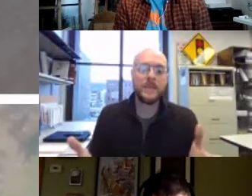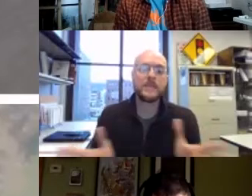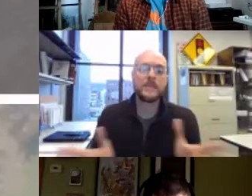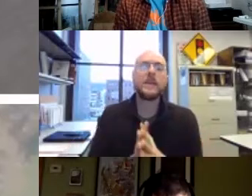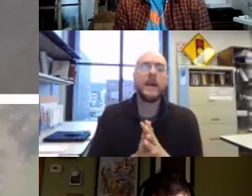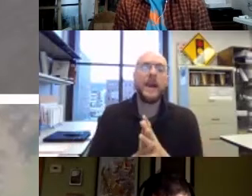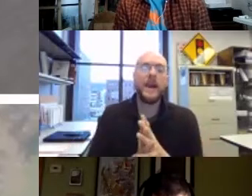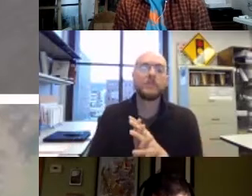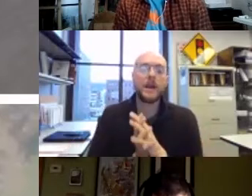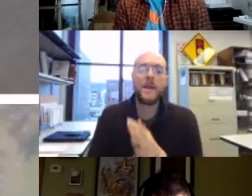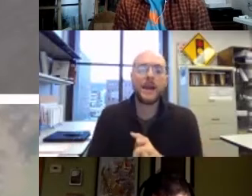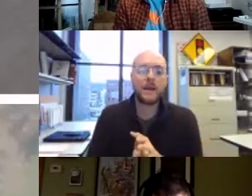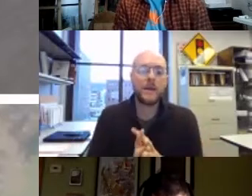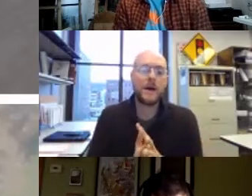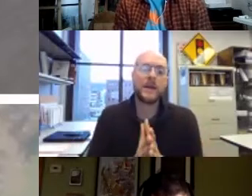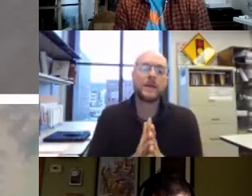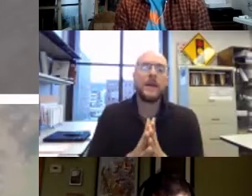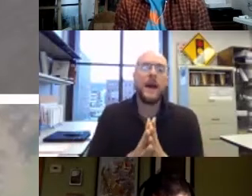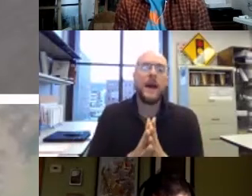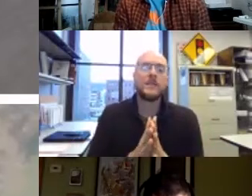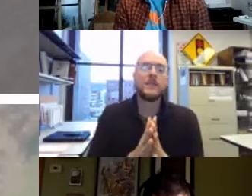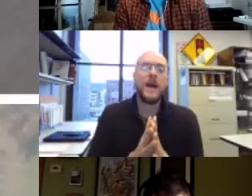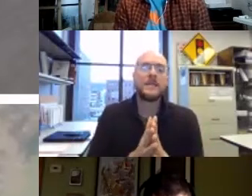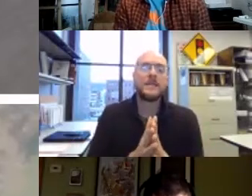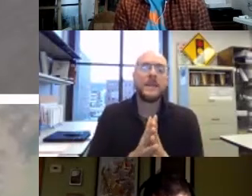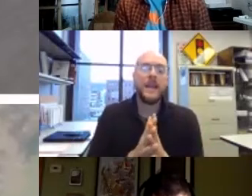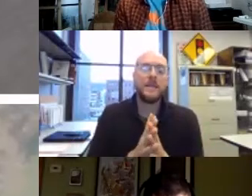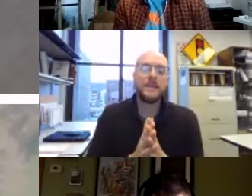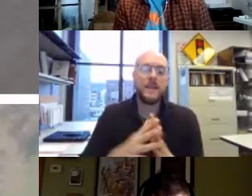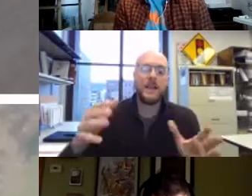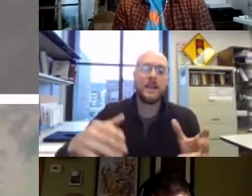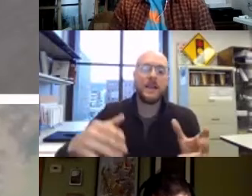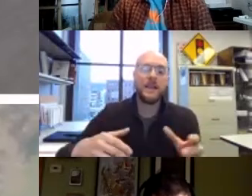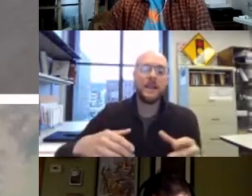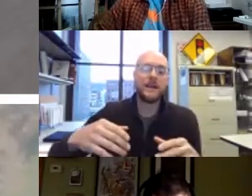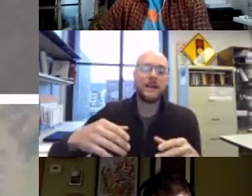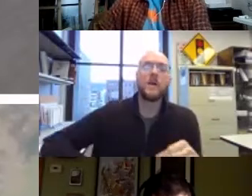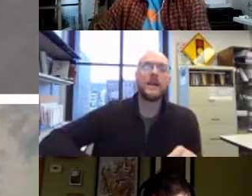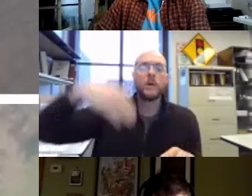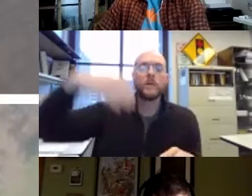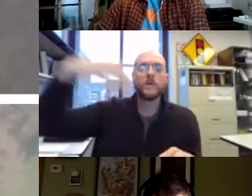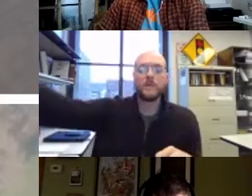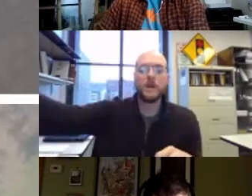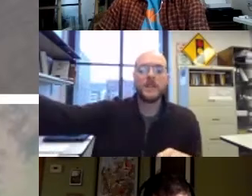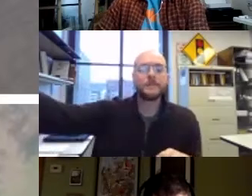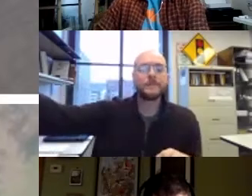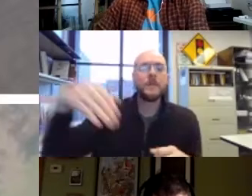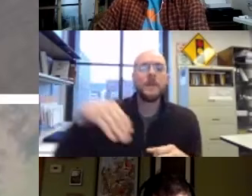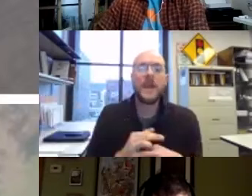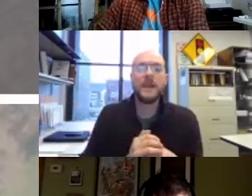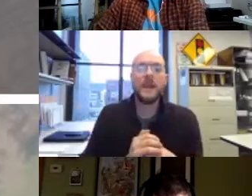this piece and brought it back out to the public so that it flipped the parking over to the park